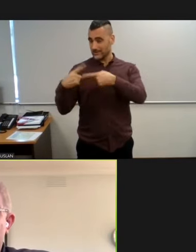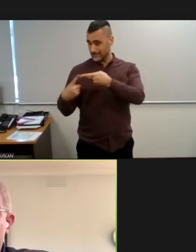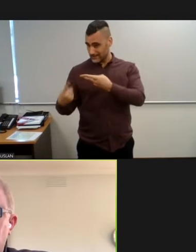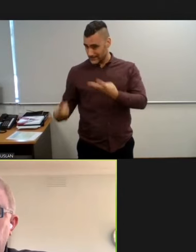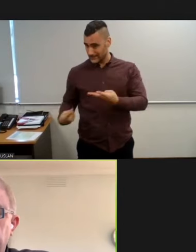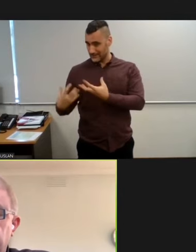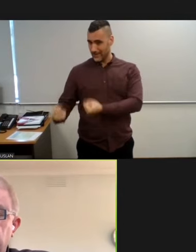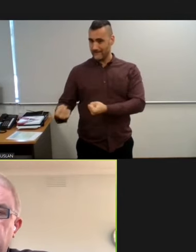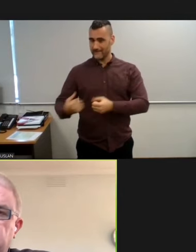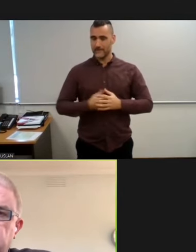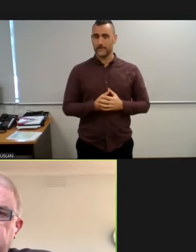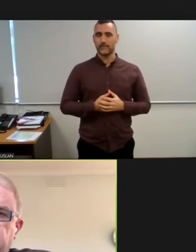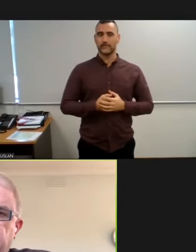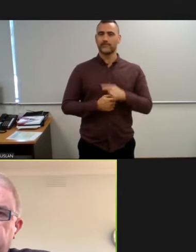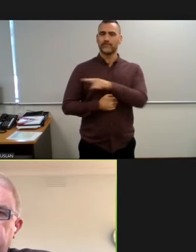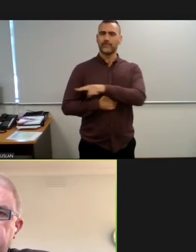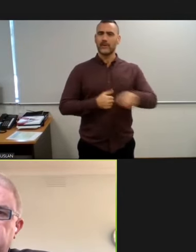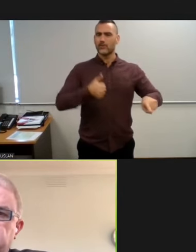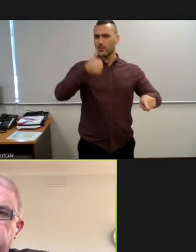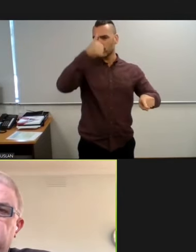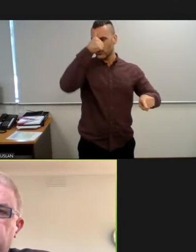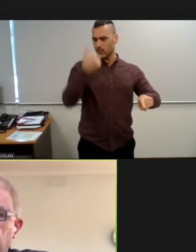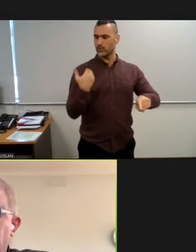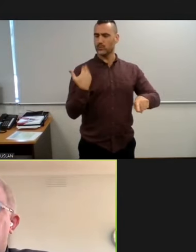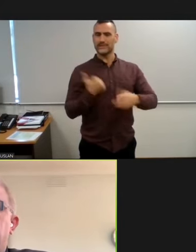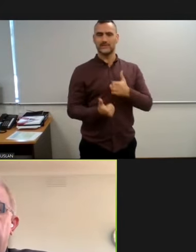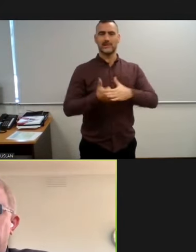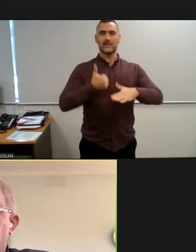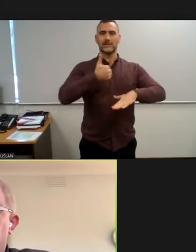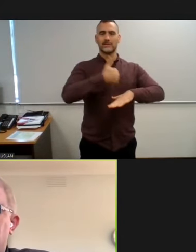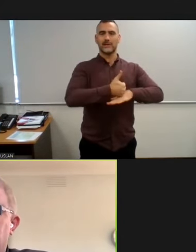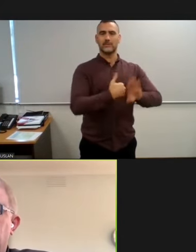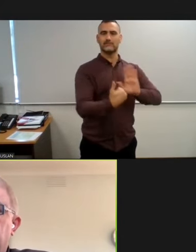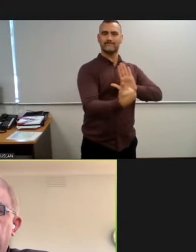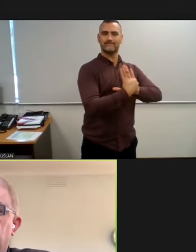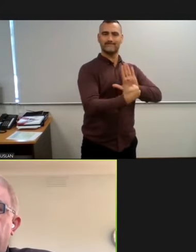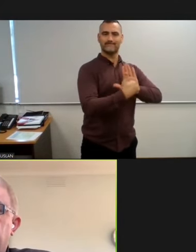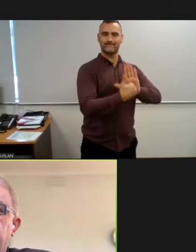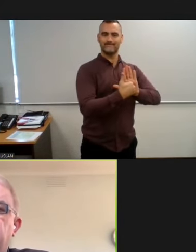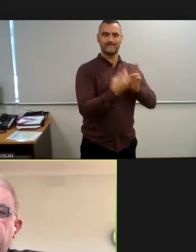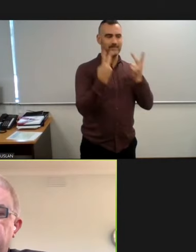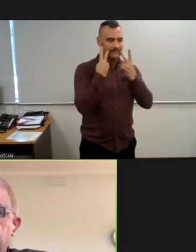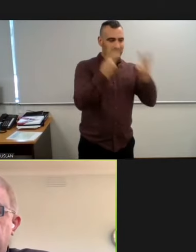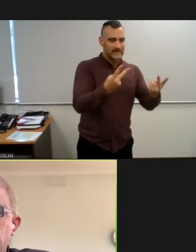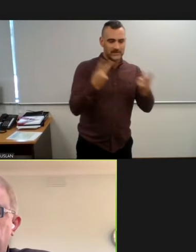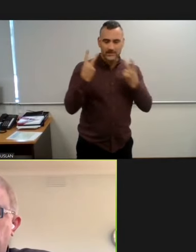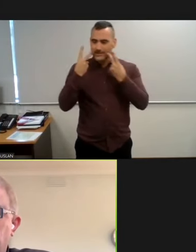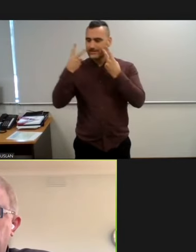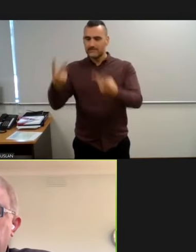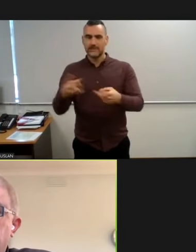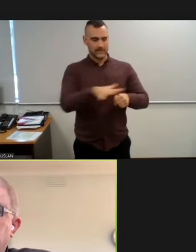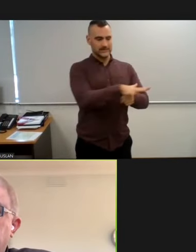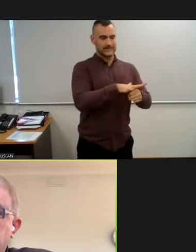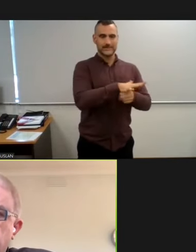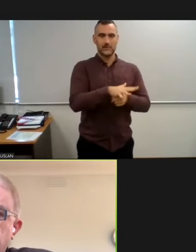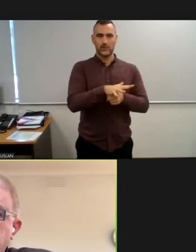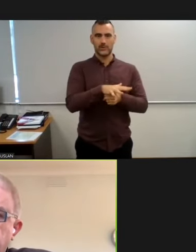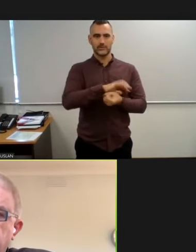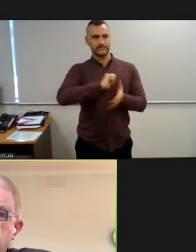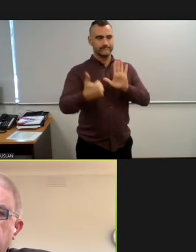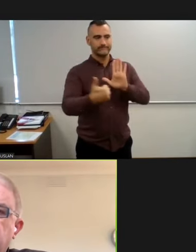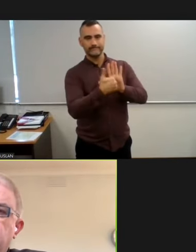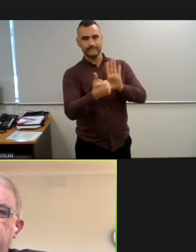the door-to-door work that's going on now includes QR codes and things to really make it as simple as possible for people